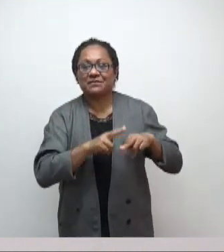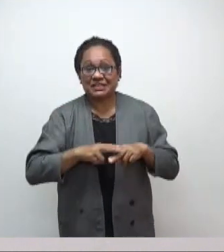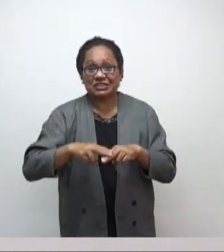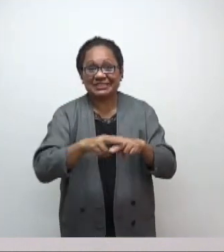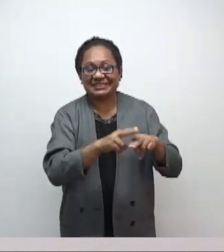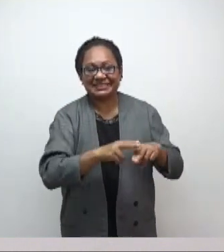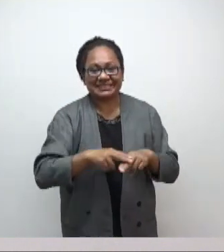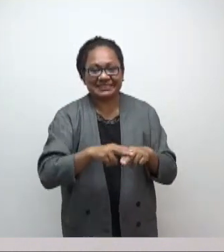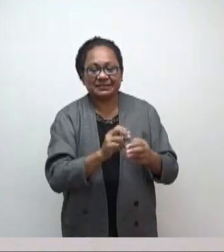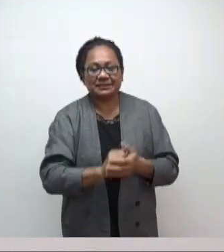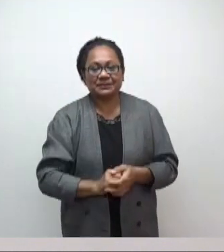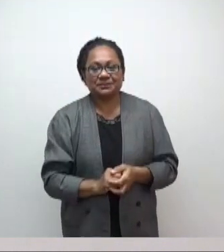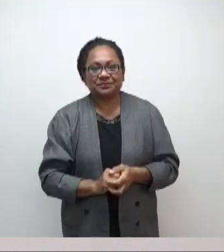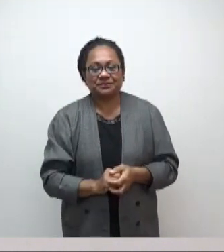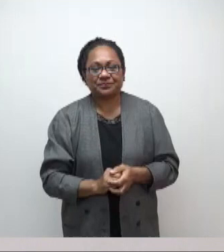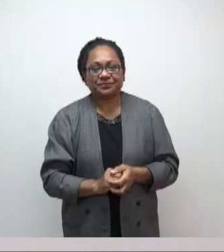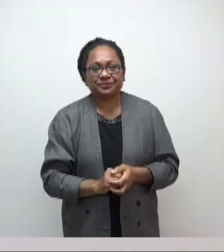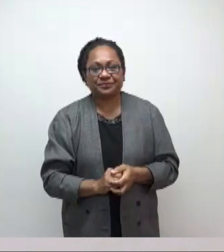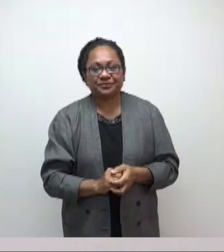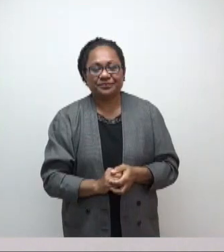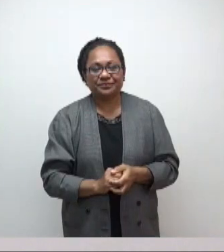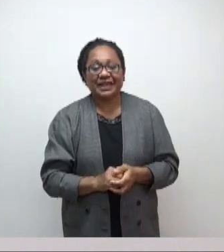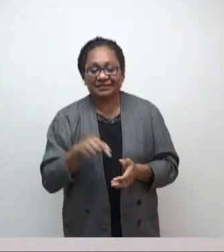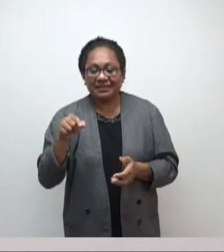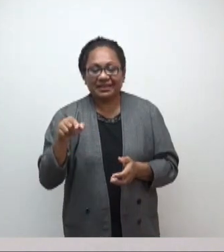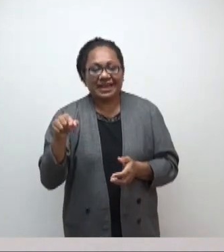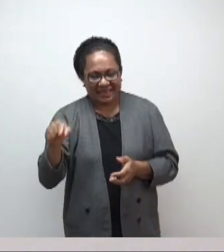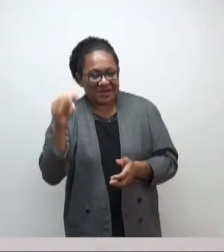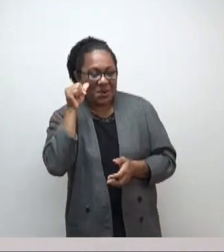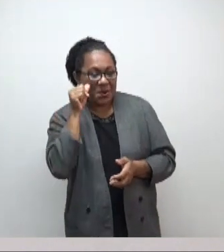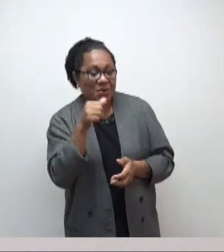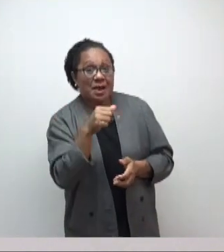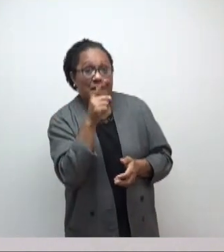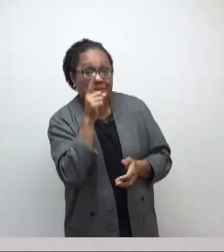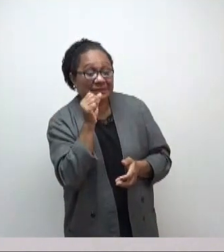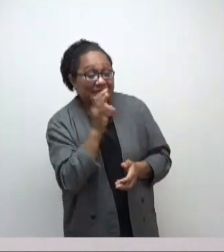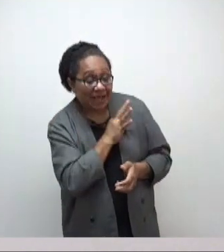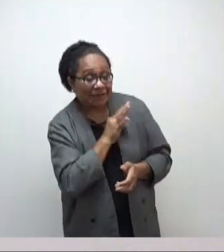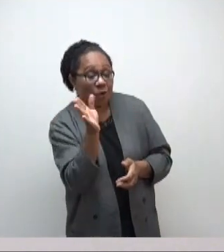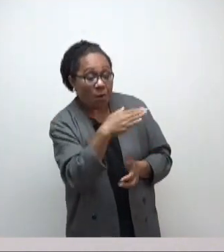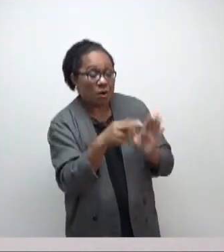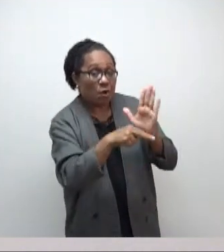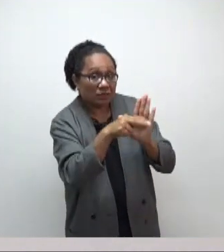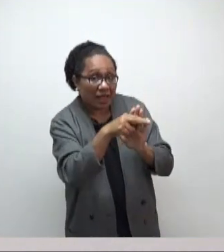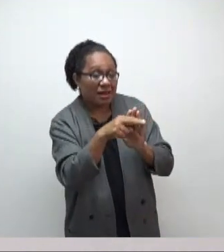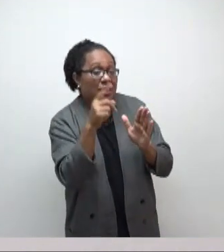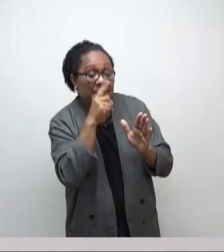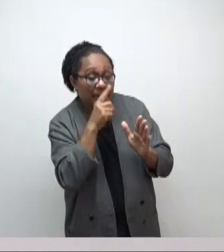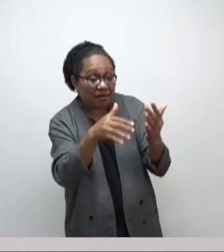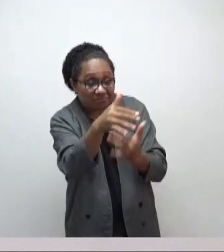with will be fully vaccinated, from their fellow guests to the hotel staff to the tour